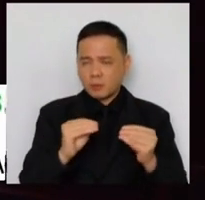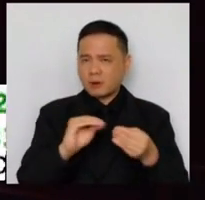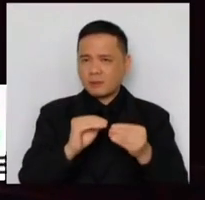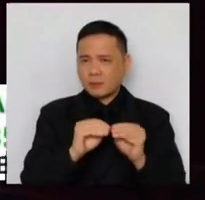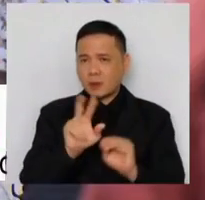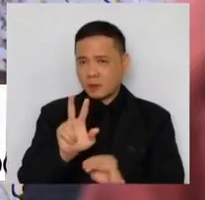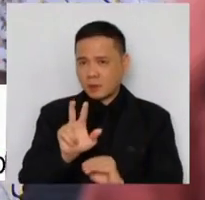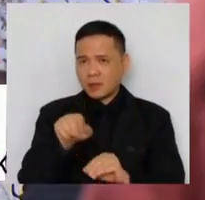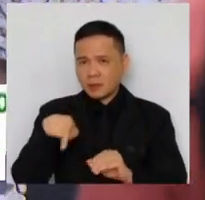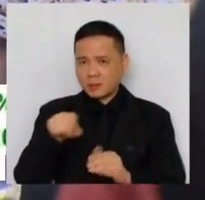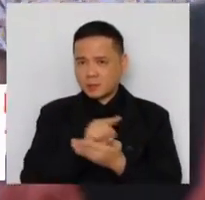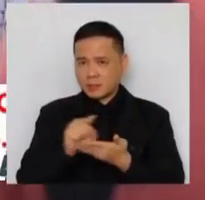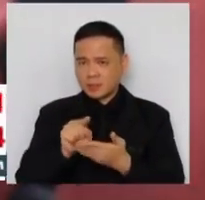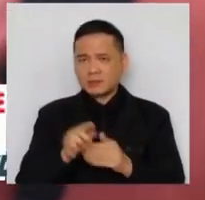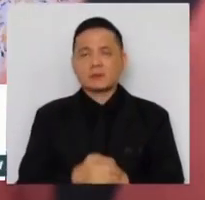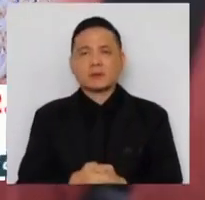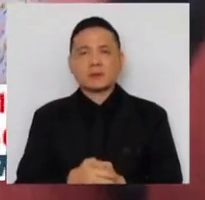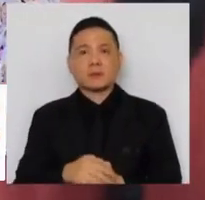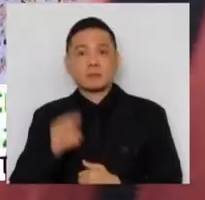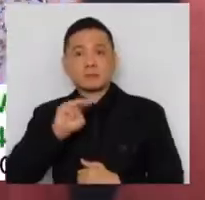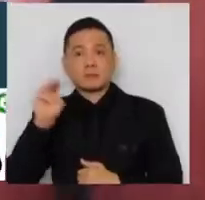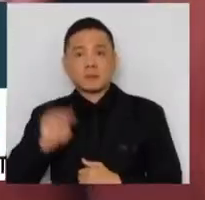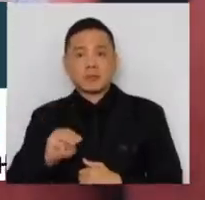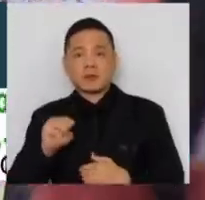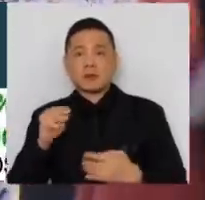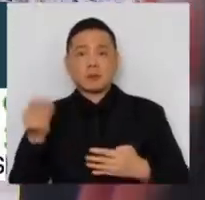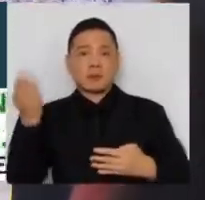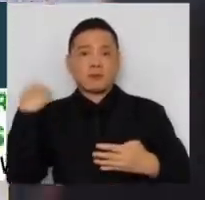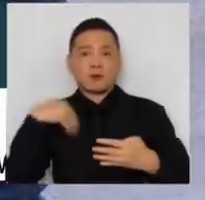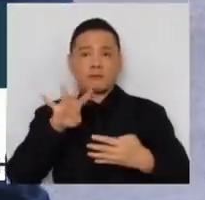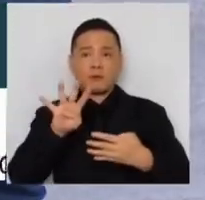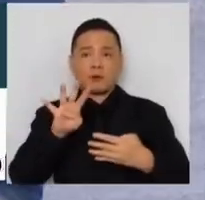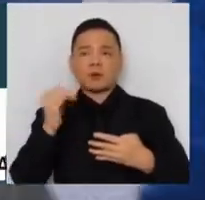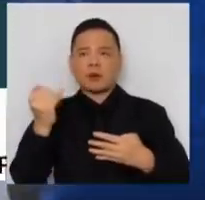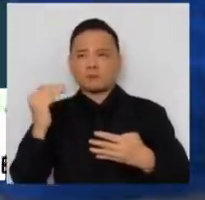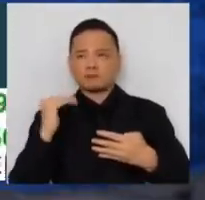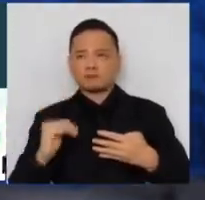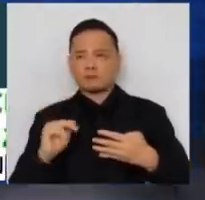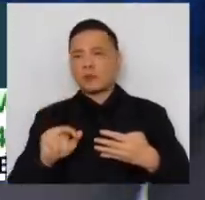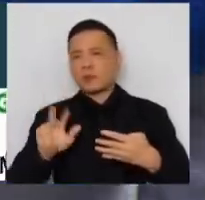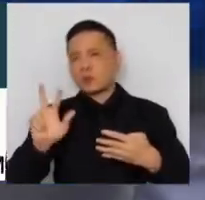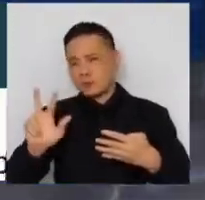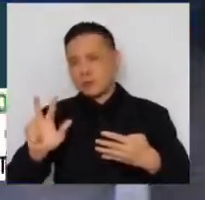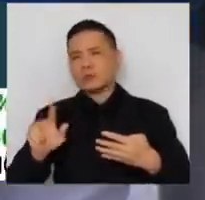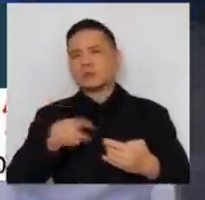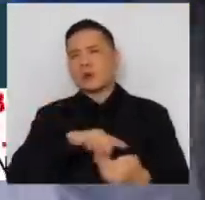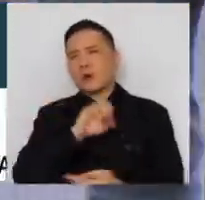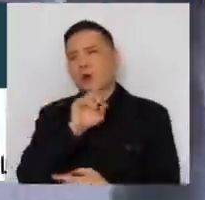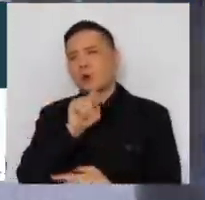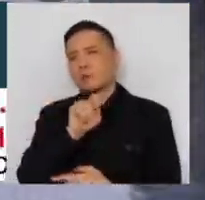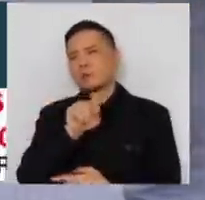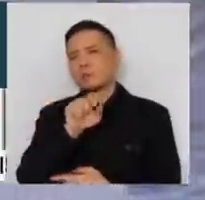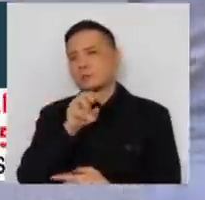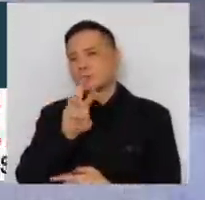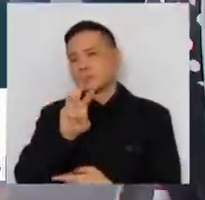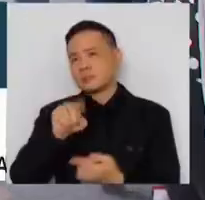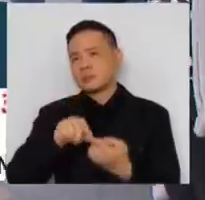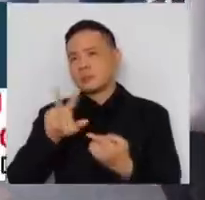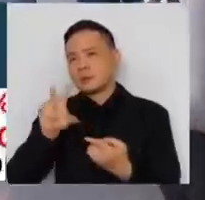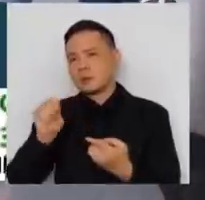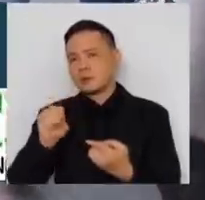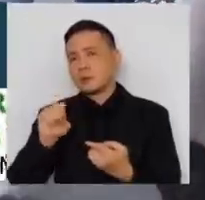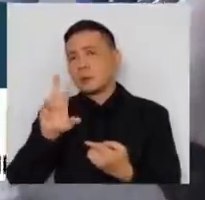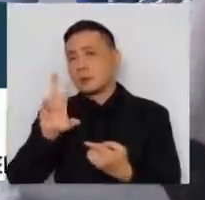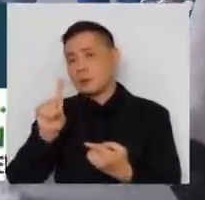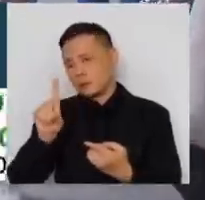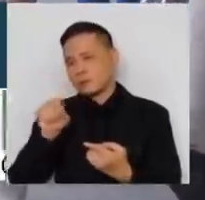weekend. Metro Manila will be under alert level 3 from October 16 to 31. The NCR has been under alert level 4